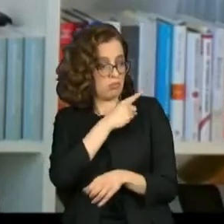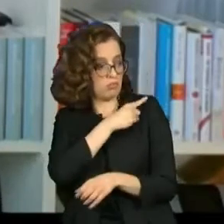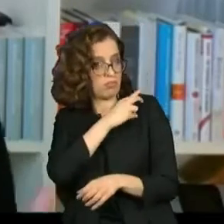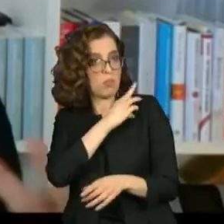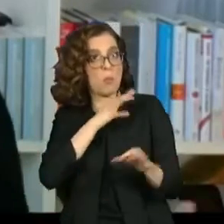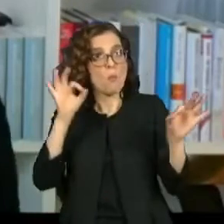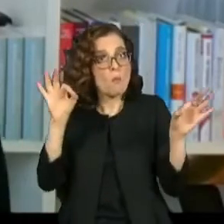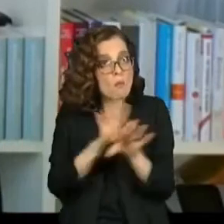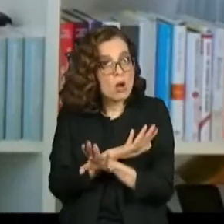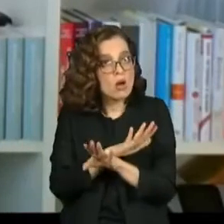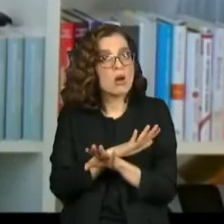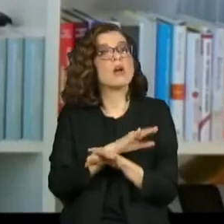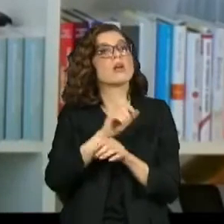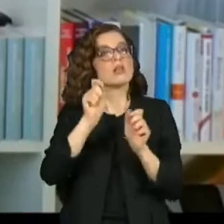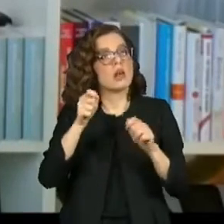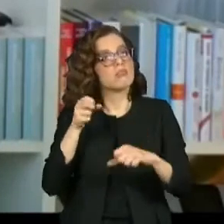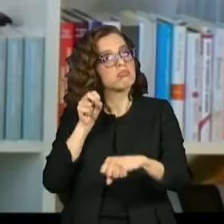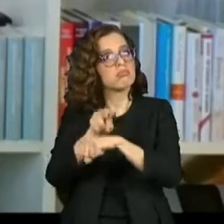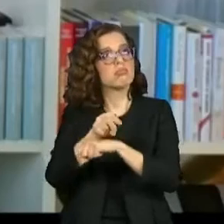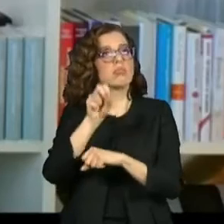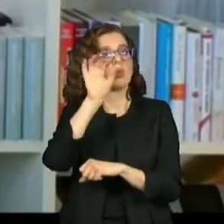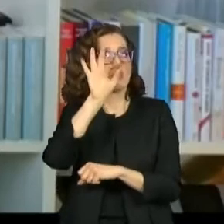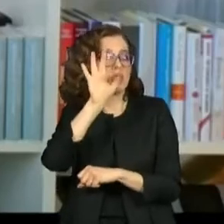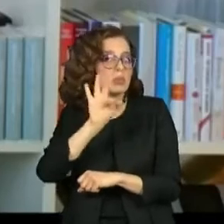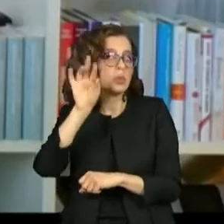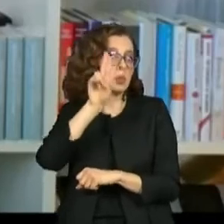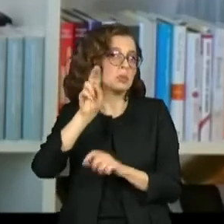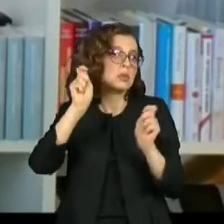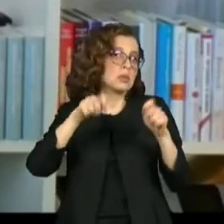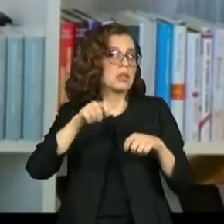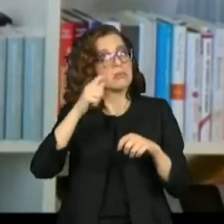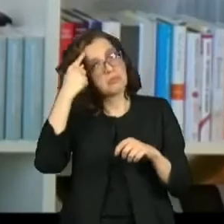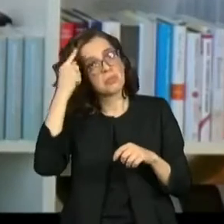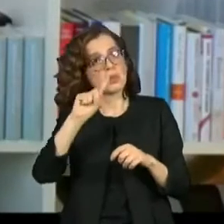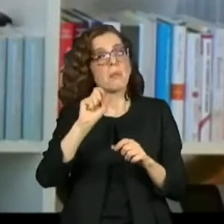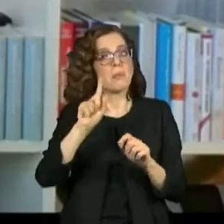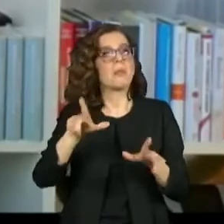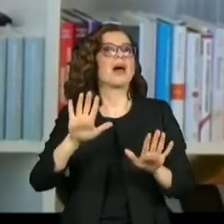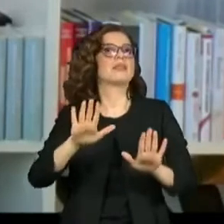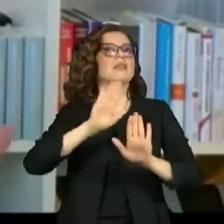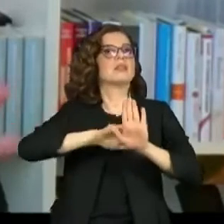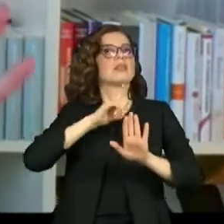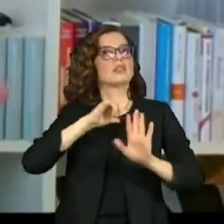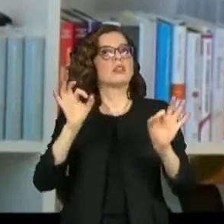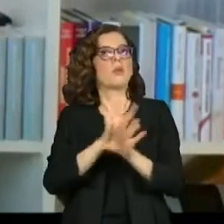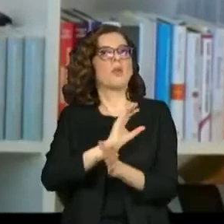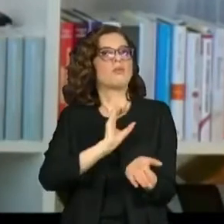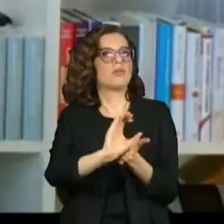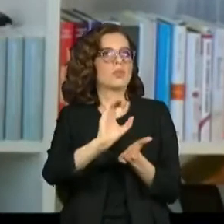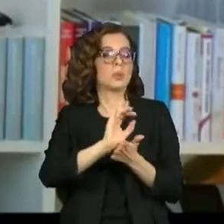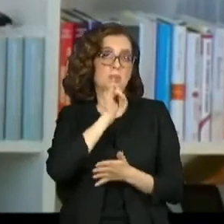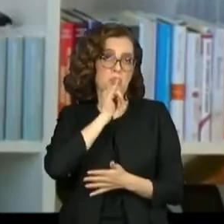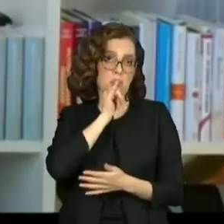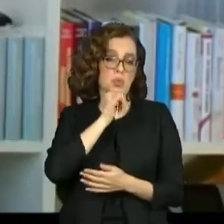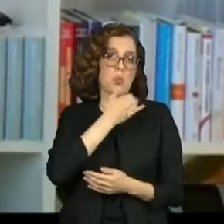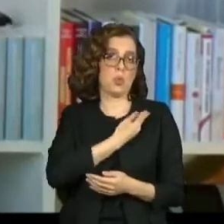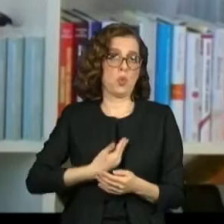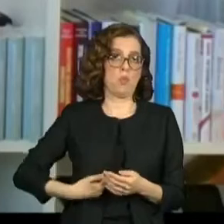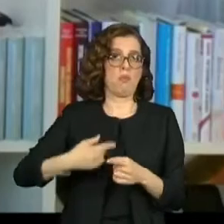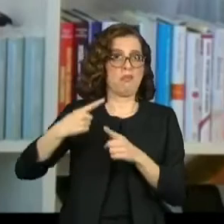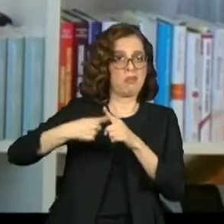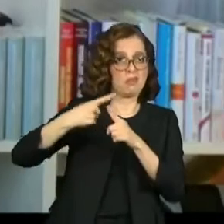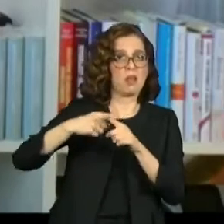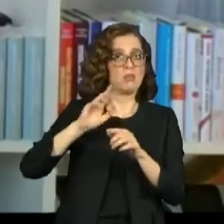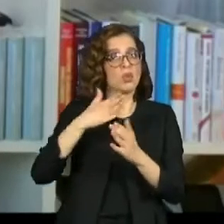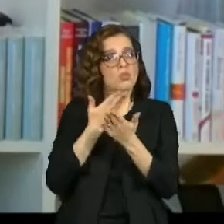secondary school, whether they go to university or not. So that's the idea of the endowment. And in fact, the UK government is exploring